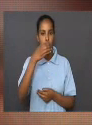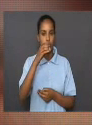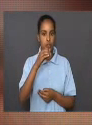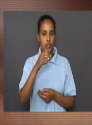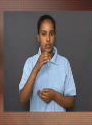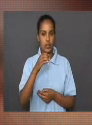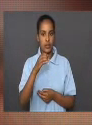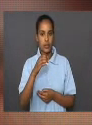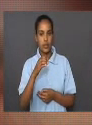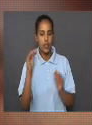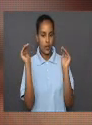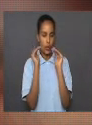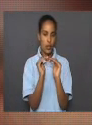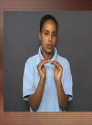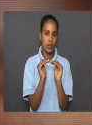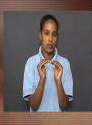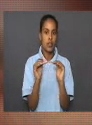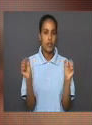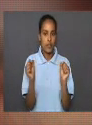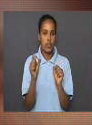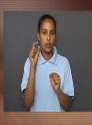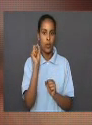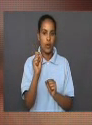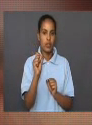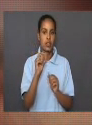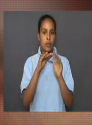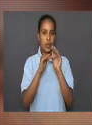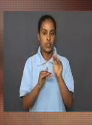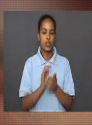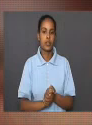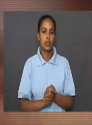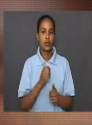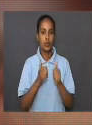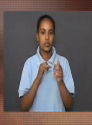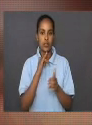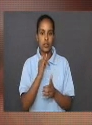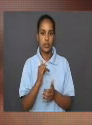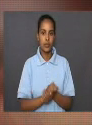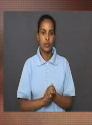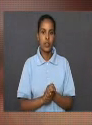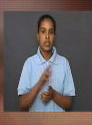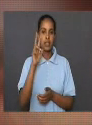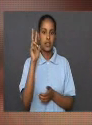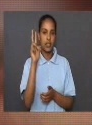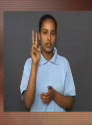solution equals the freezing point depression, which is